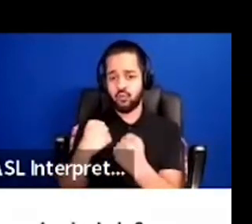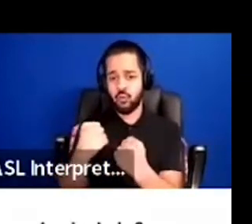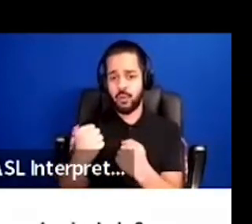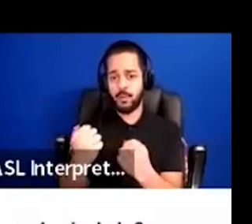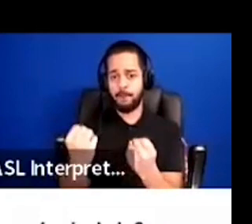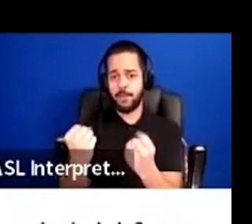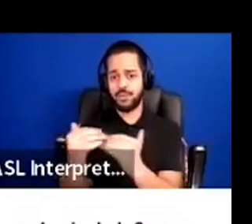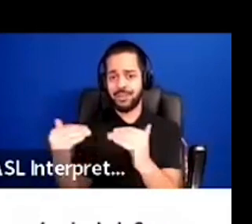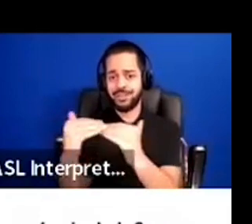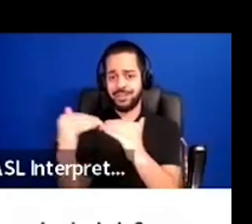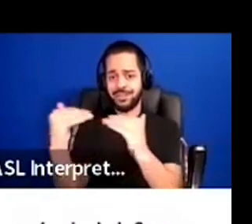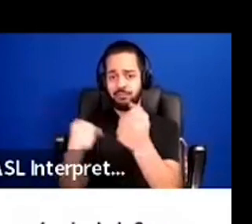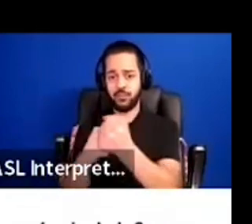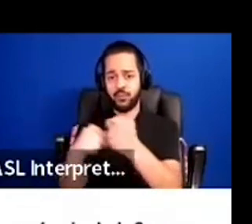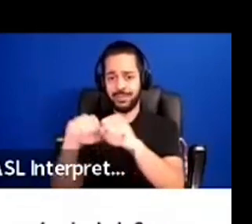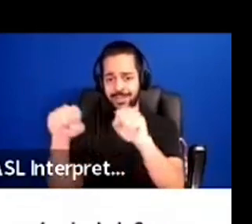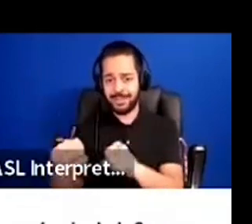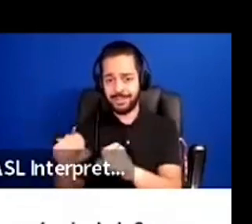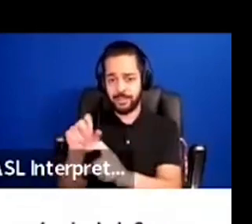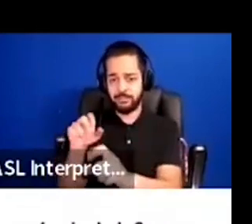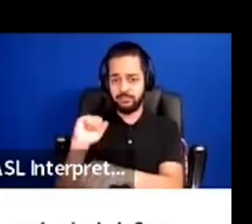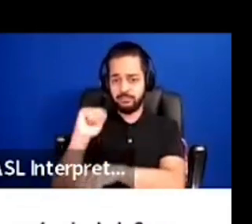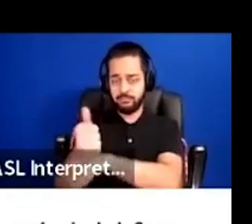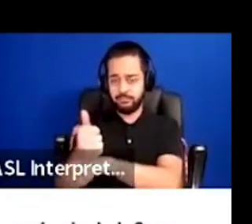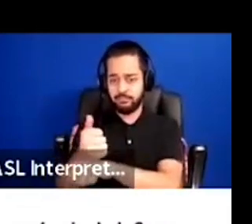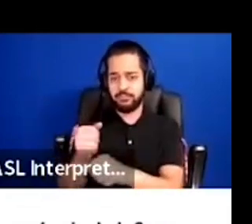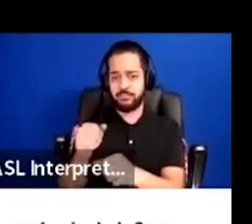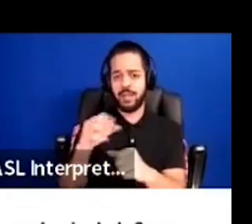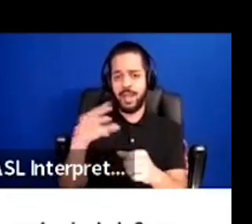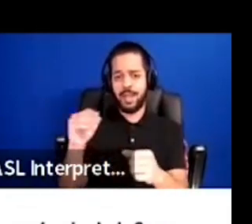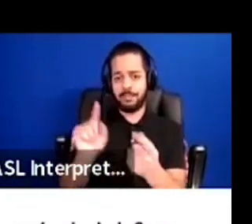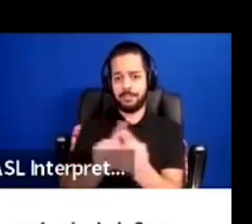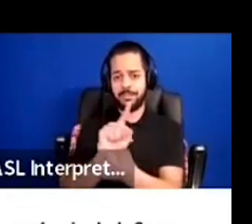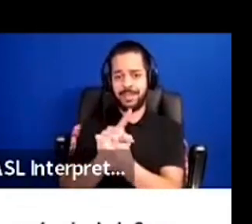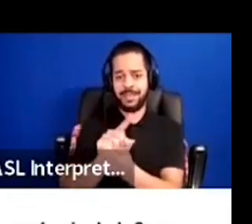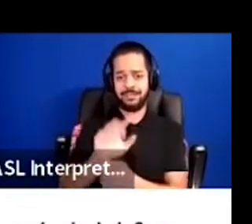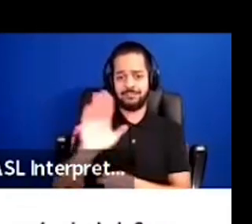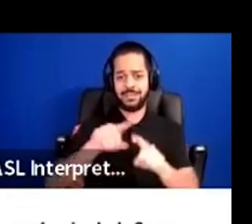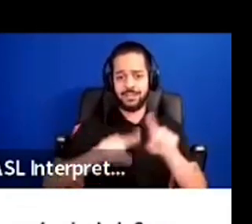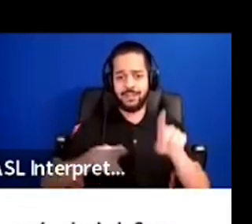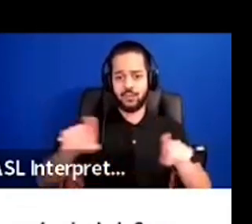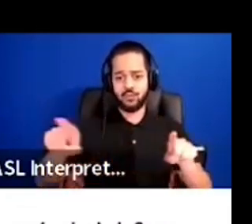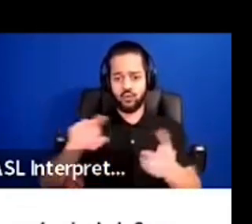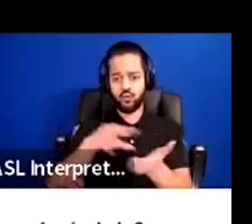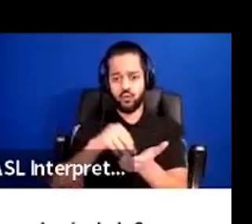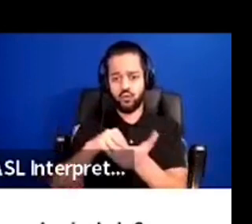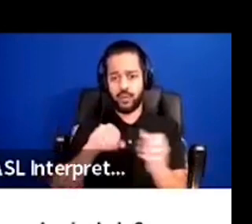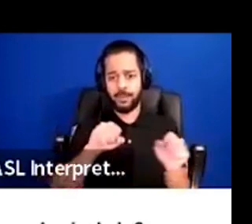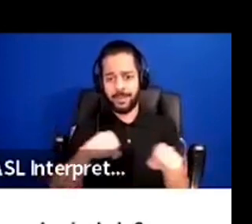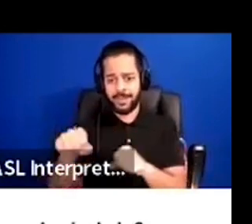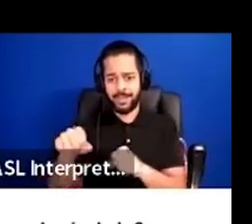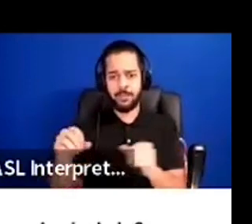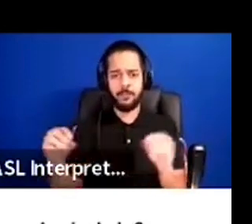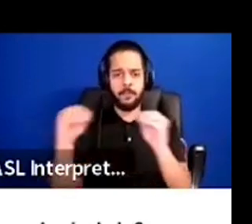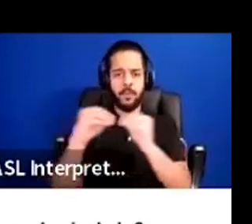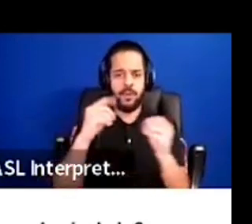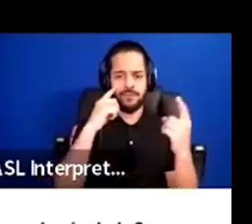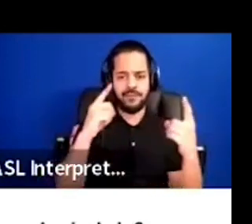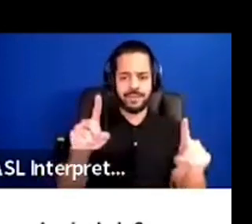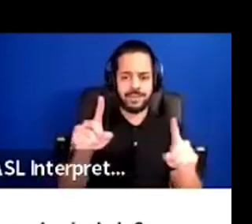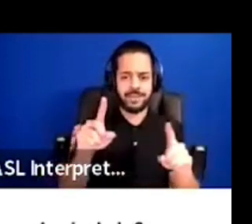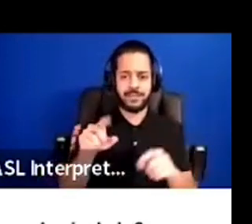laid for our students with disabilities or diverse needs of our learners, then it's more effective. That effective